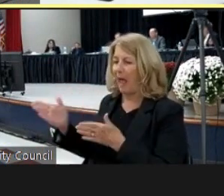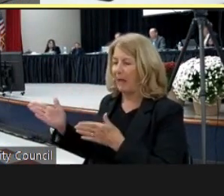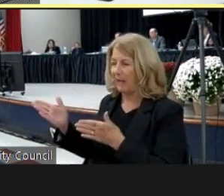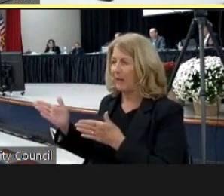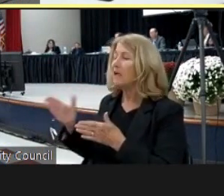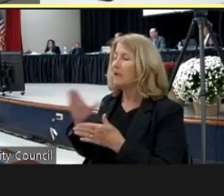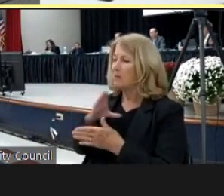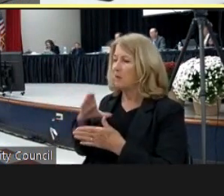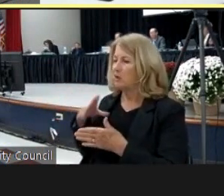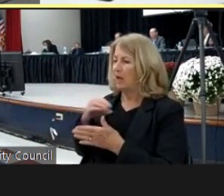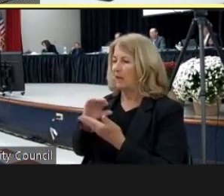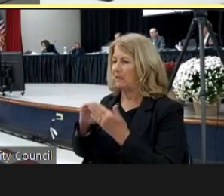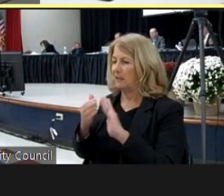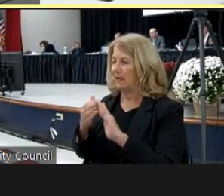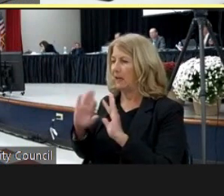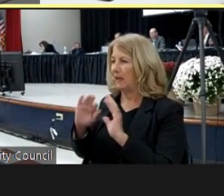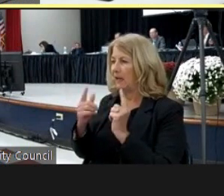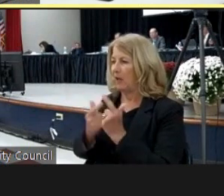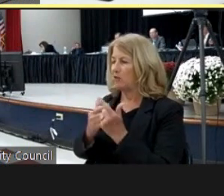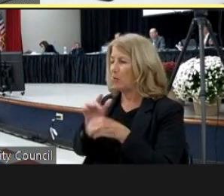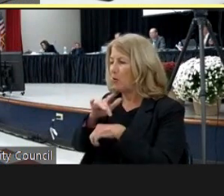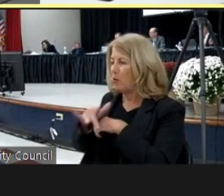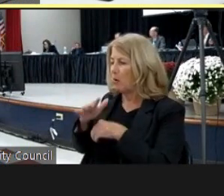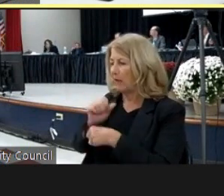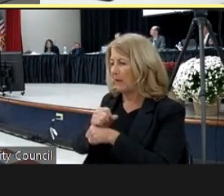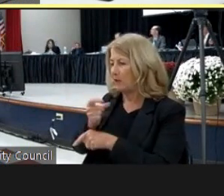Council and early next year.